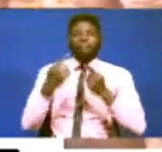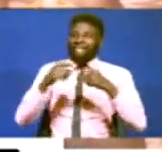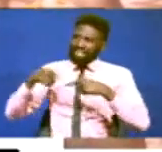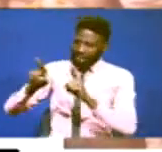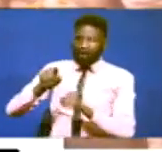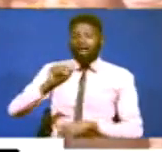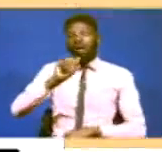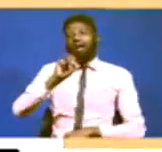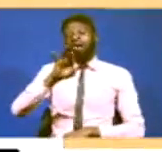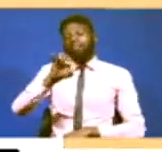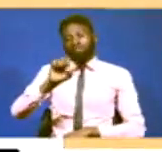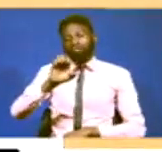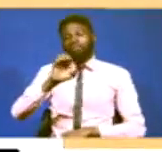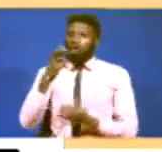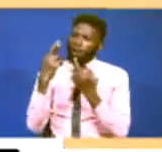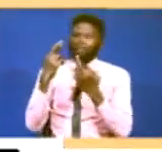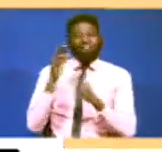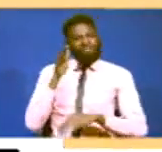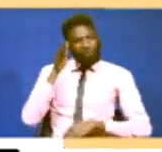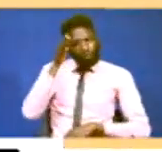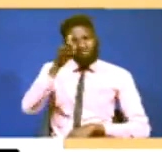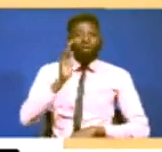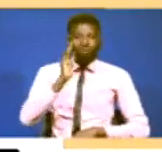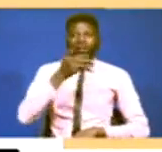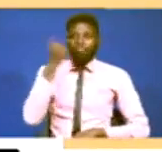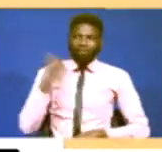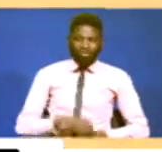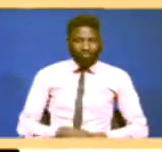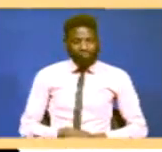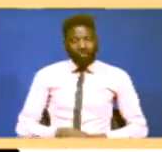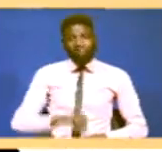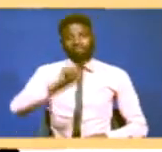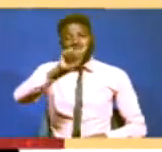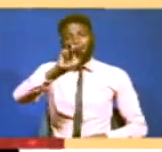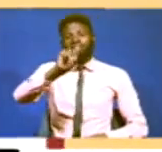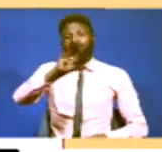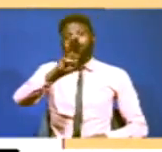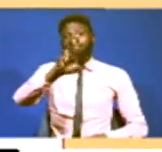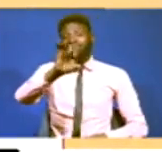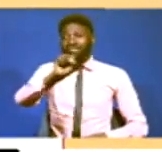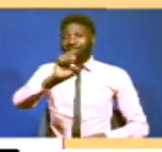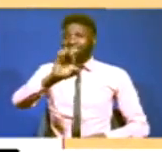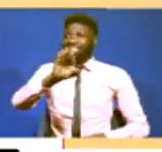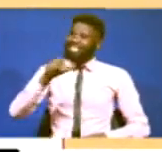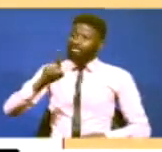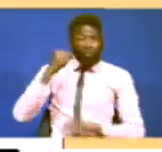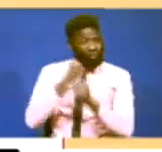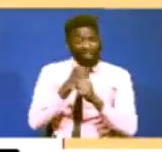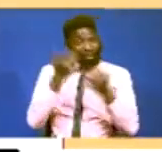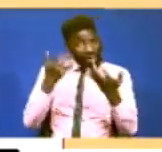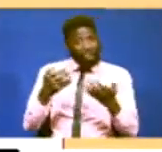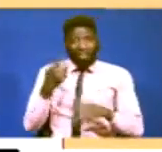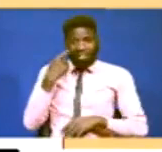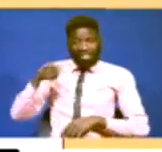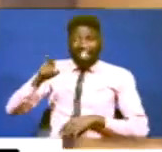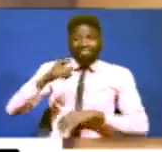fortunes in the near future. Sambros ni mtu anajituma kabisa kwa bidii. Ukiona mtu ana mguu na anaruka hivyo na dive hiyo distance